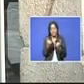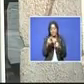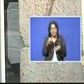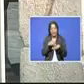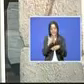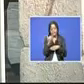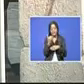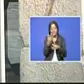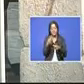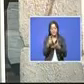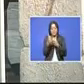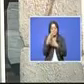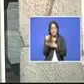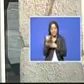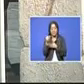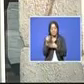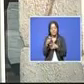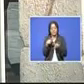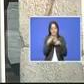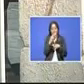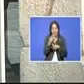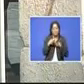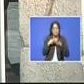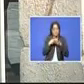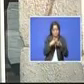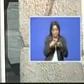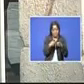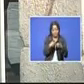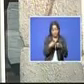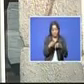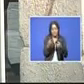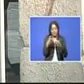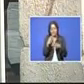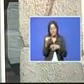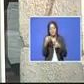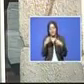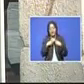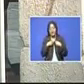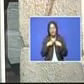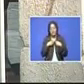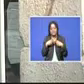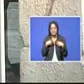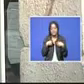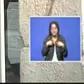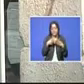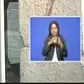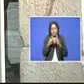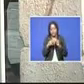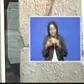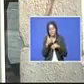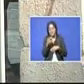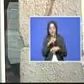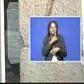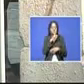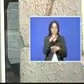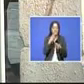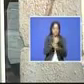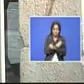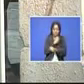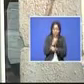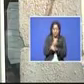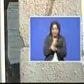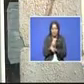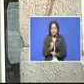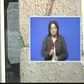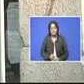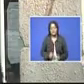giving them direction. I think that a lot of them have stories that they're really strong, living wise and